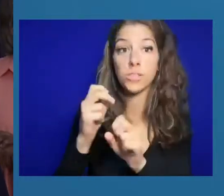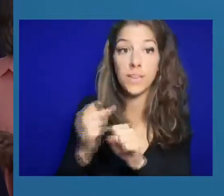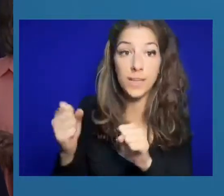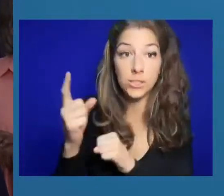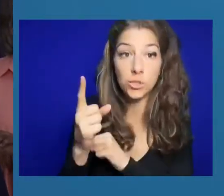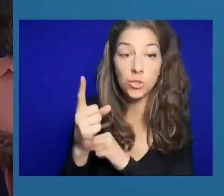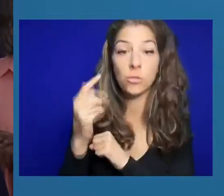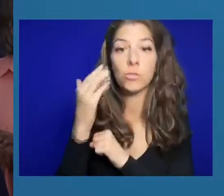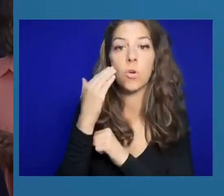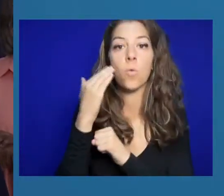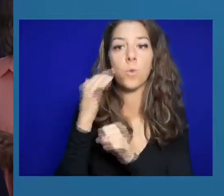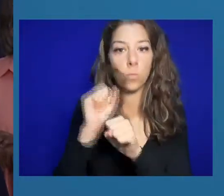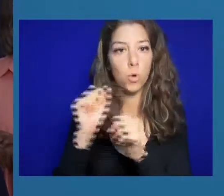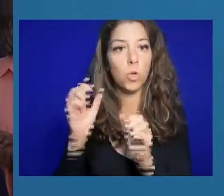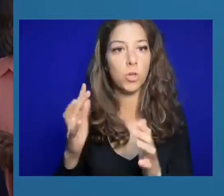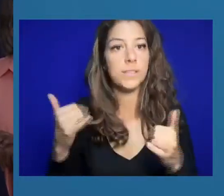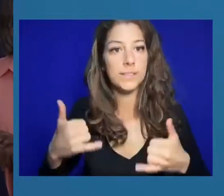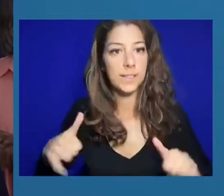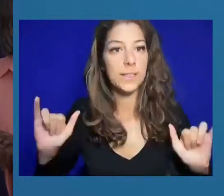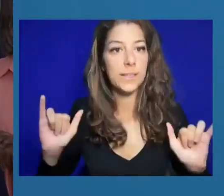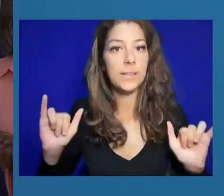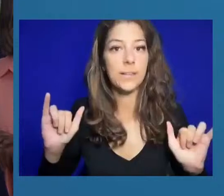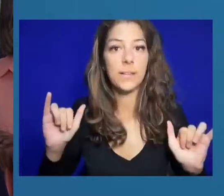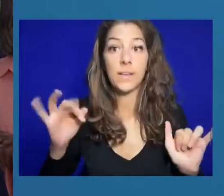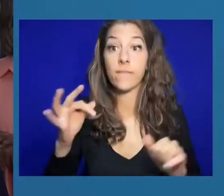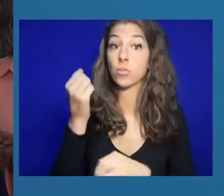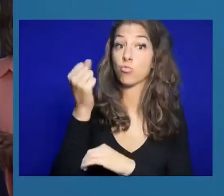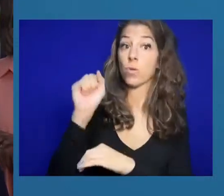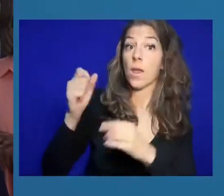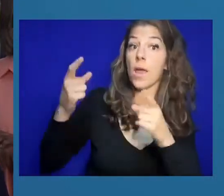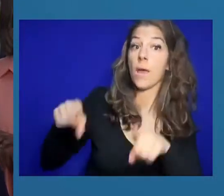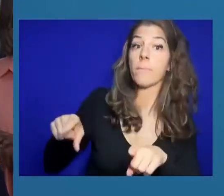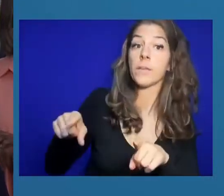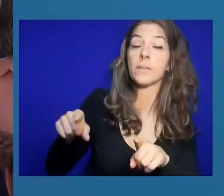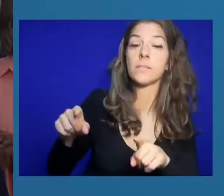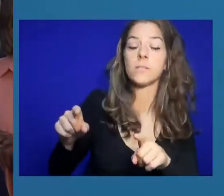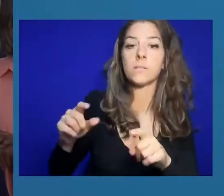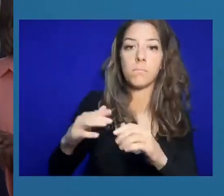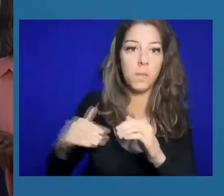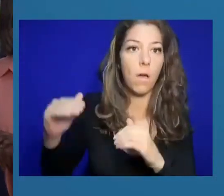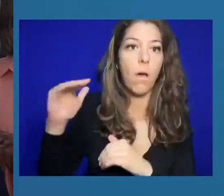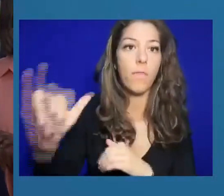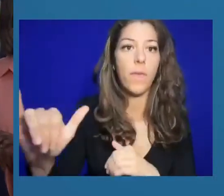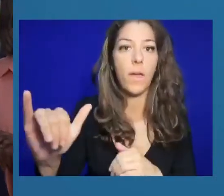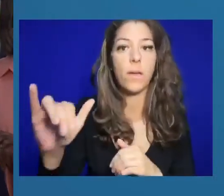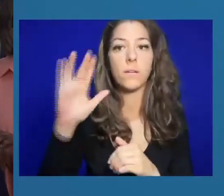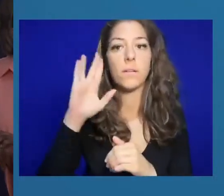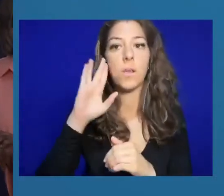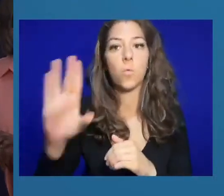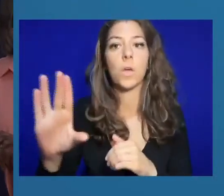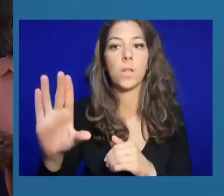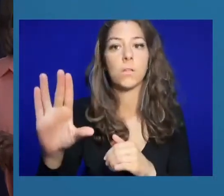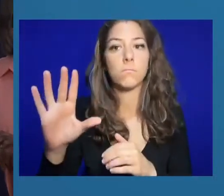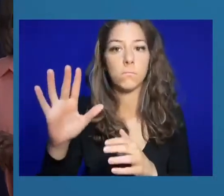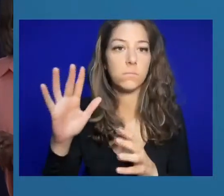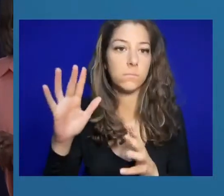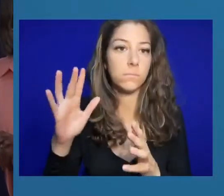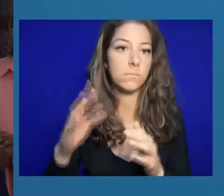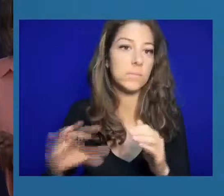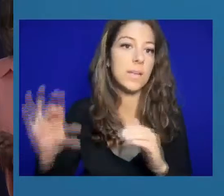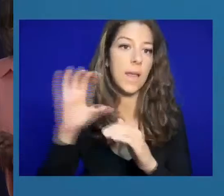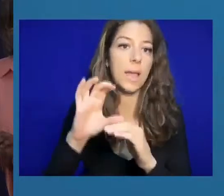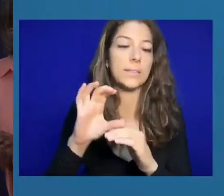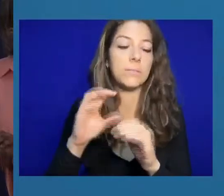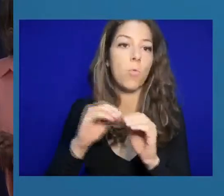that workers still, if a strike has to happen and go beyond that, they'll be able to get enhanced benefits. But